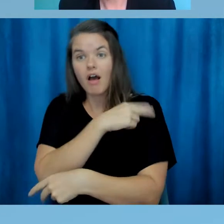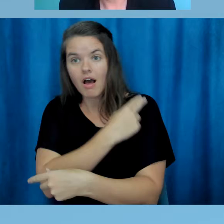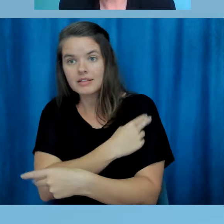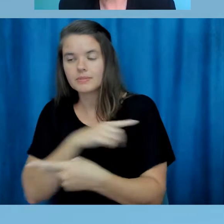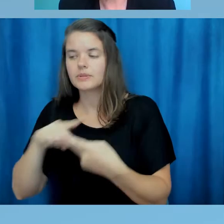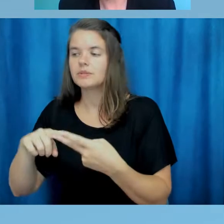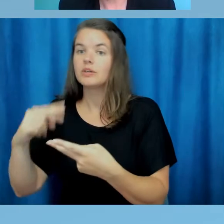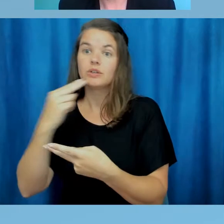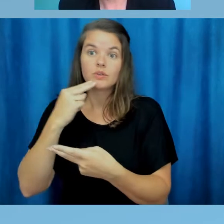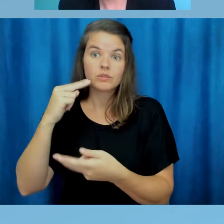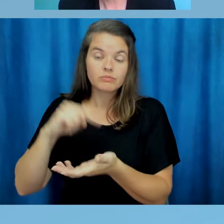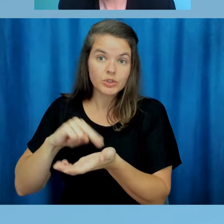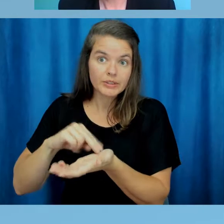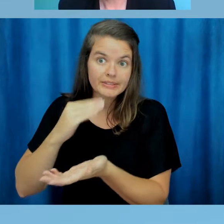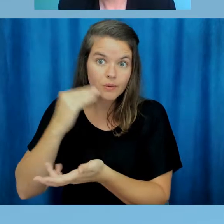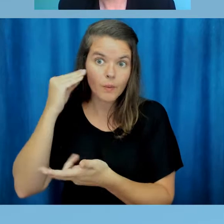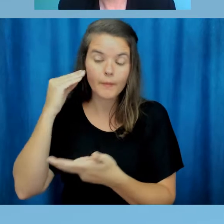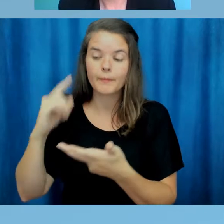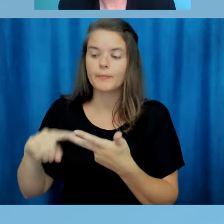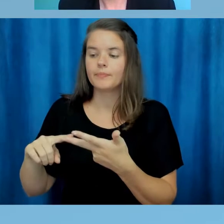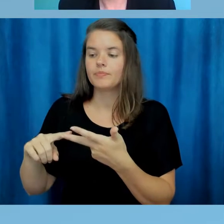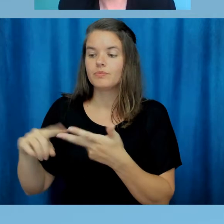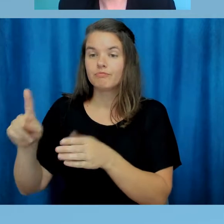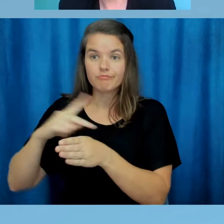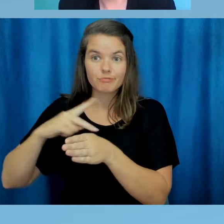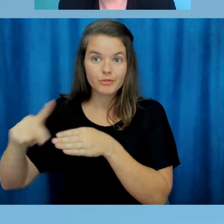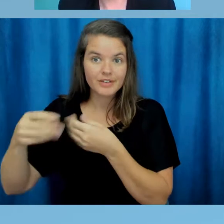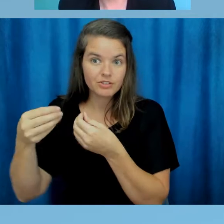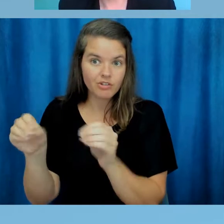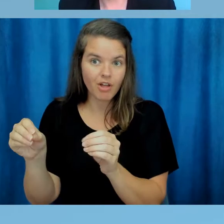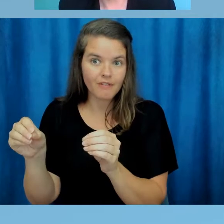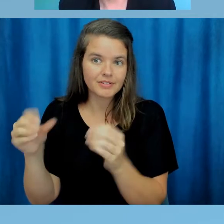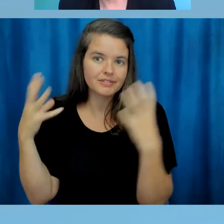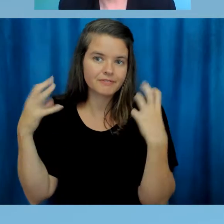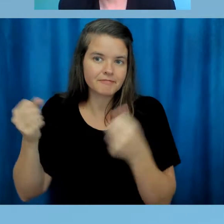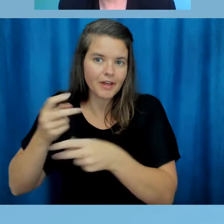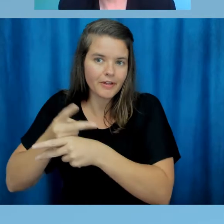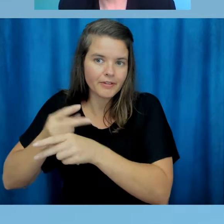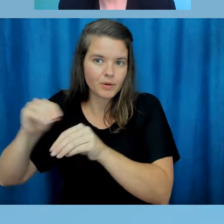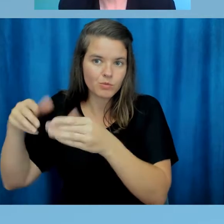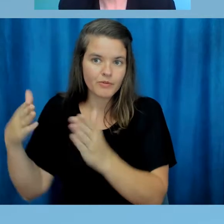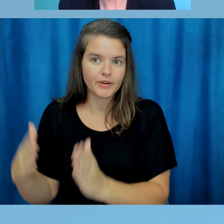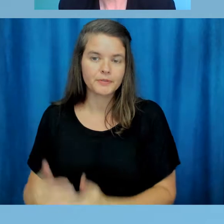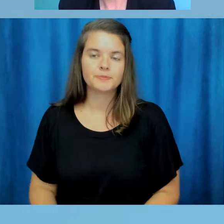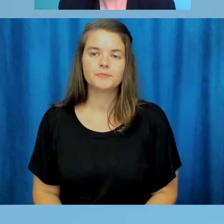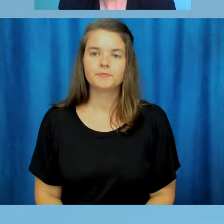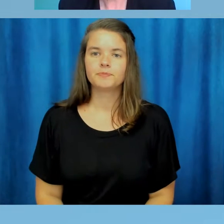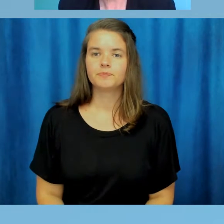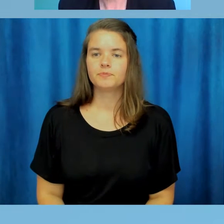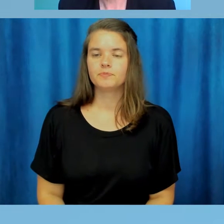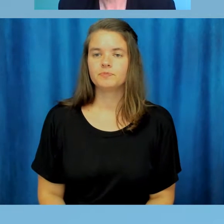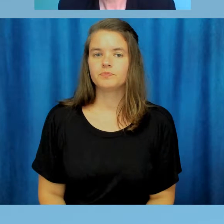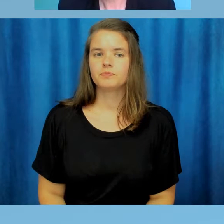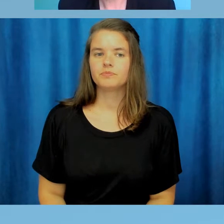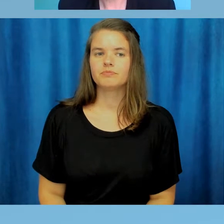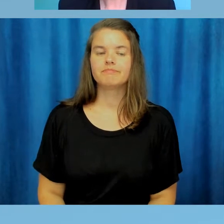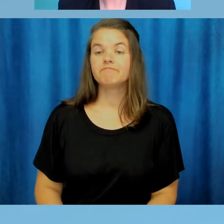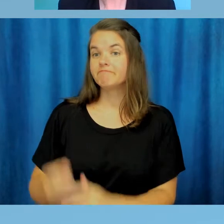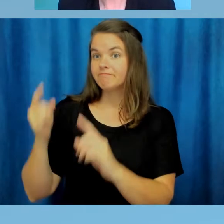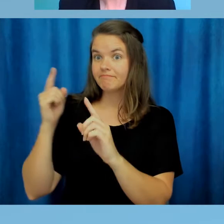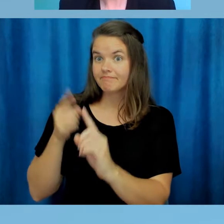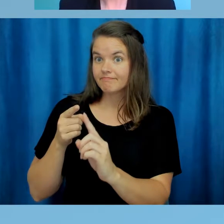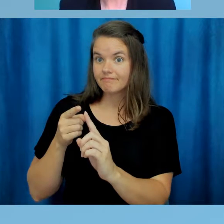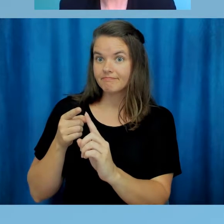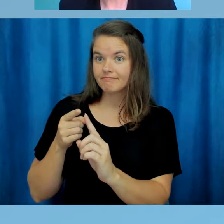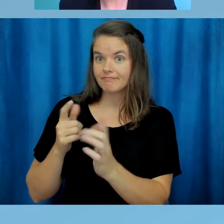hospitals, nursing homes, and professional offices of a healthcare provider. The